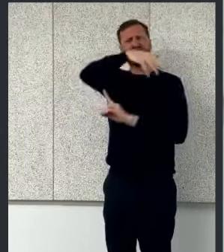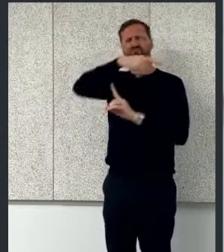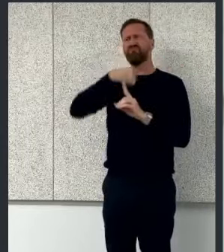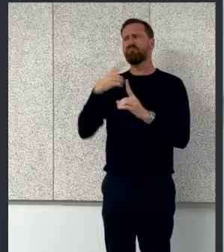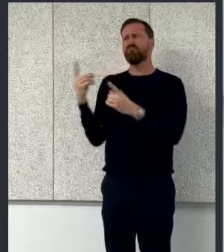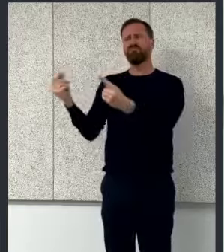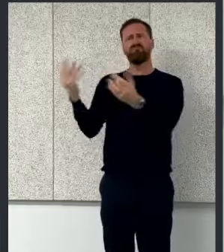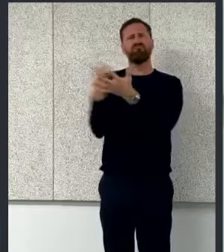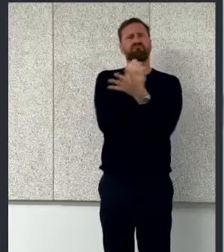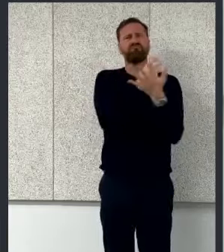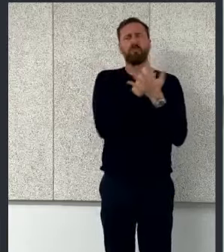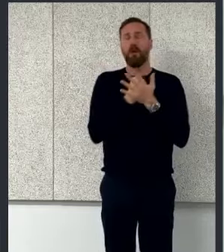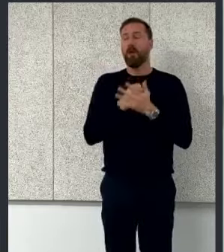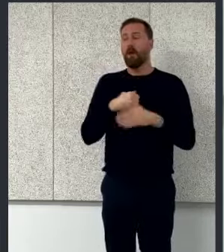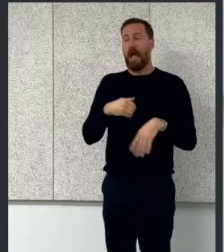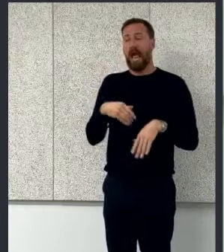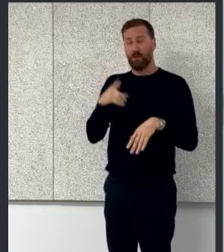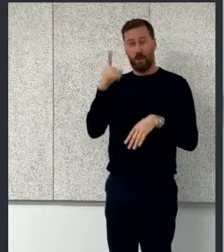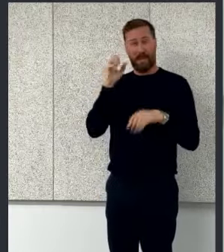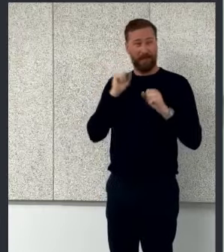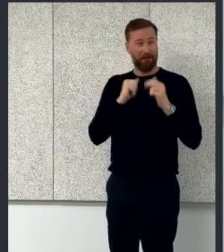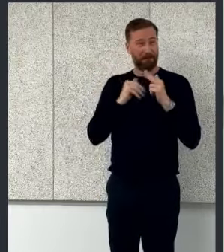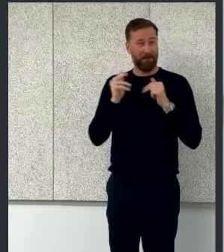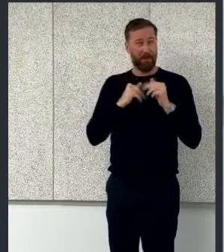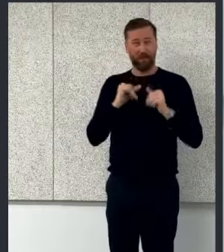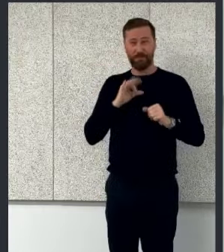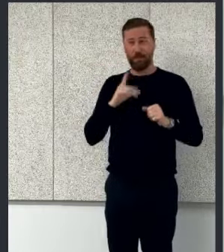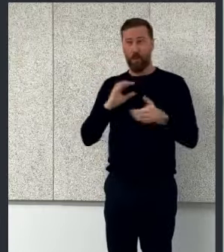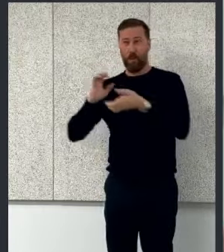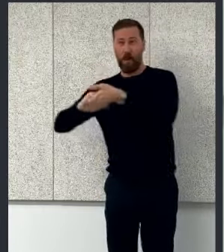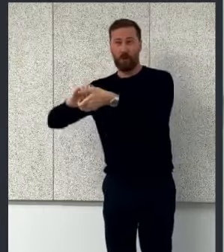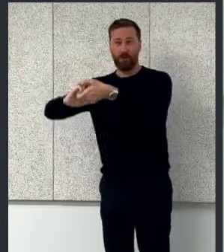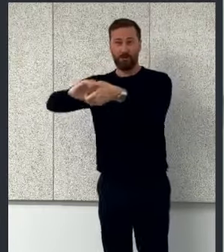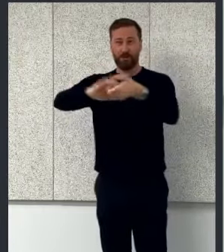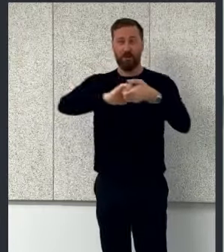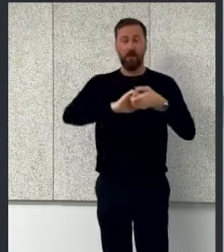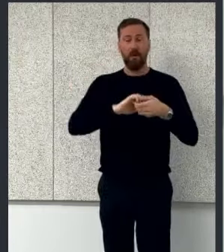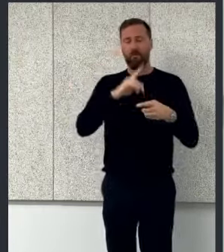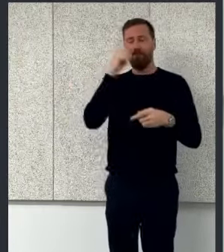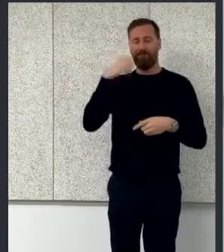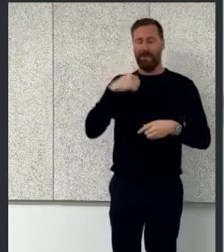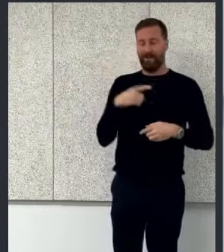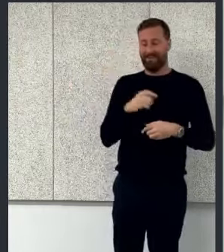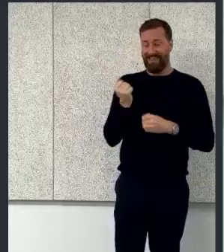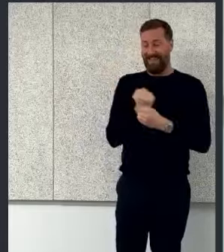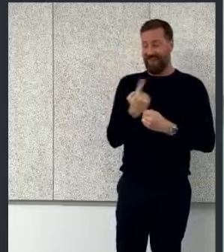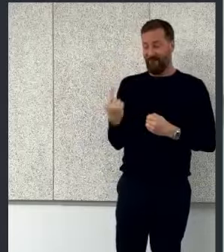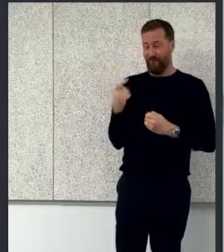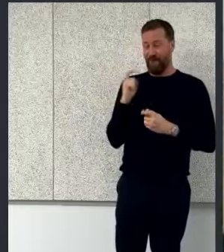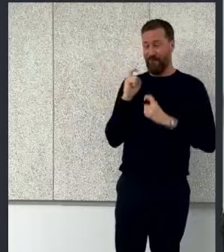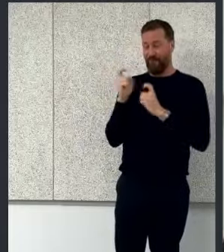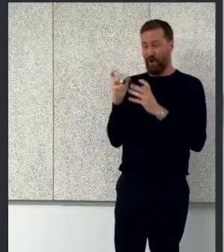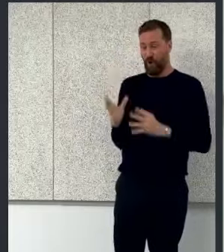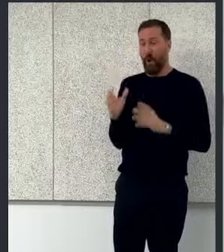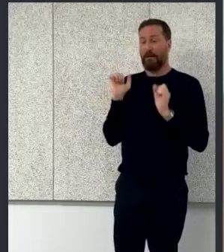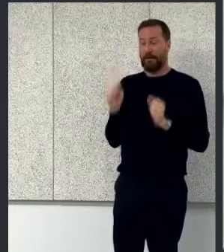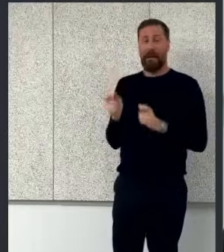because I think it builds great coalitions in the way that you were talking about. Not every funder can fund everything. Mm-hmm. You know, that is, like, a